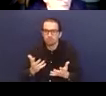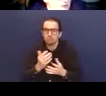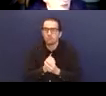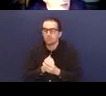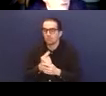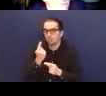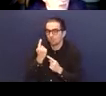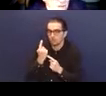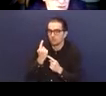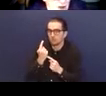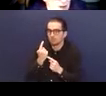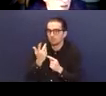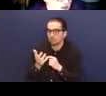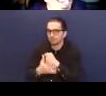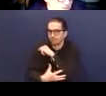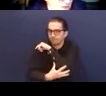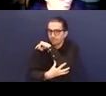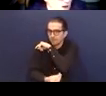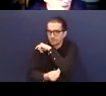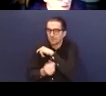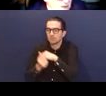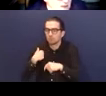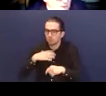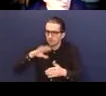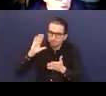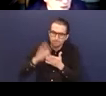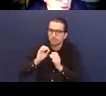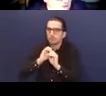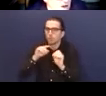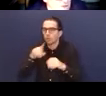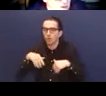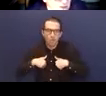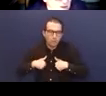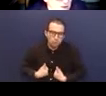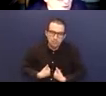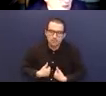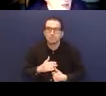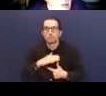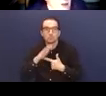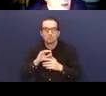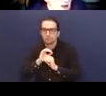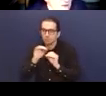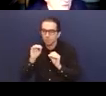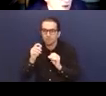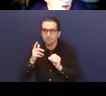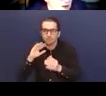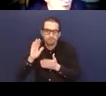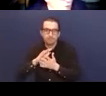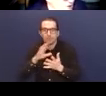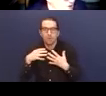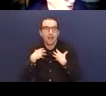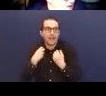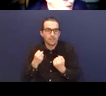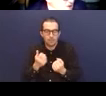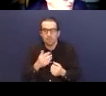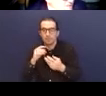education. None for gender, except for that one under cities, which is gender-based violence, but nothing else. None for clean water